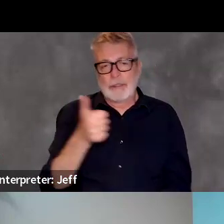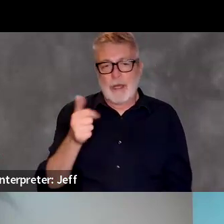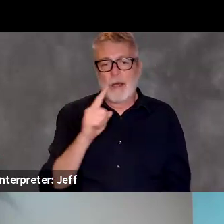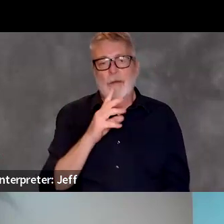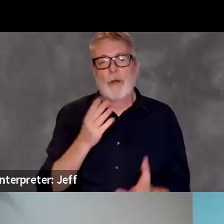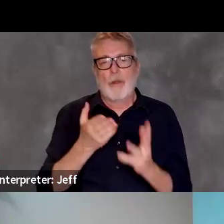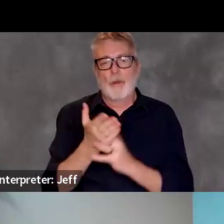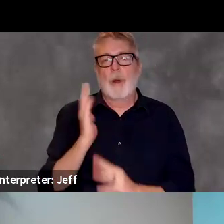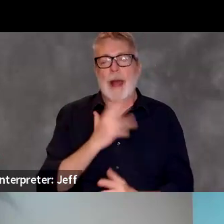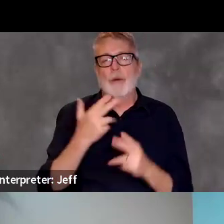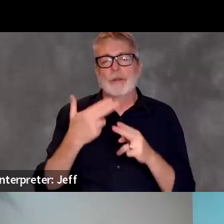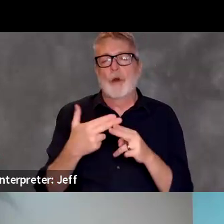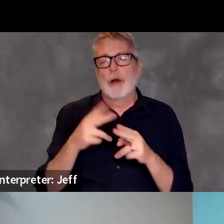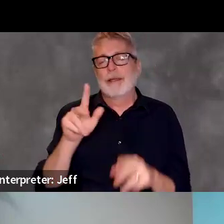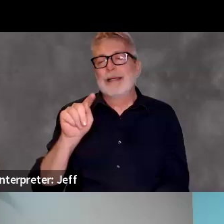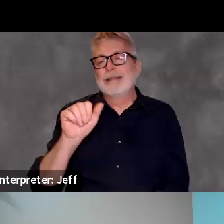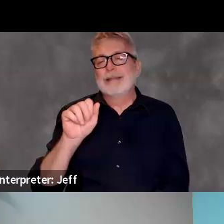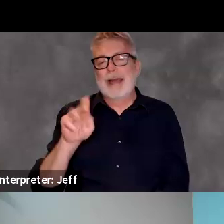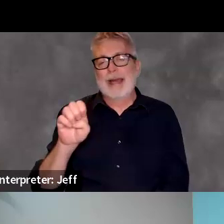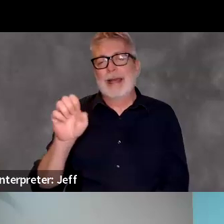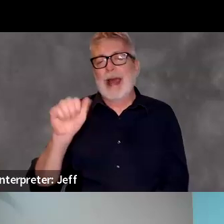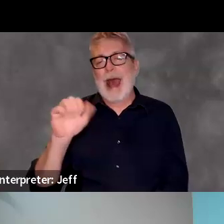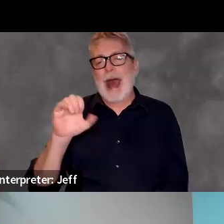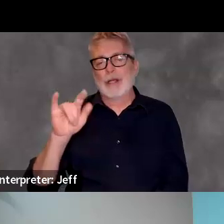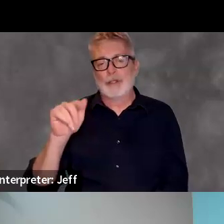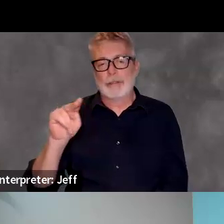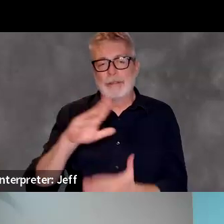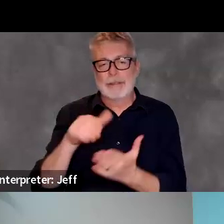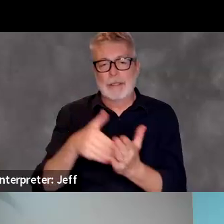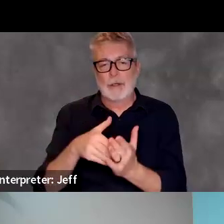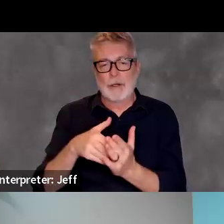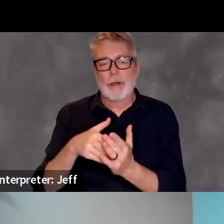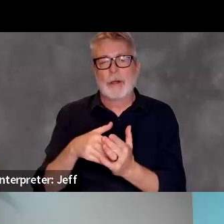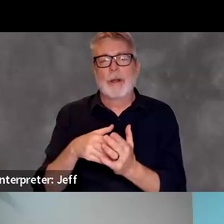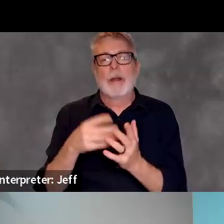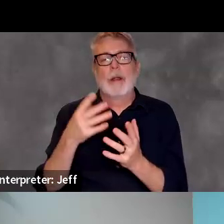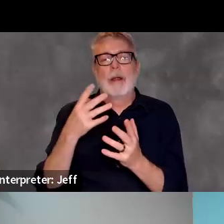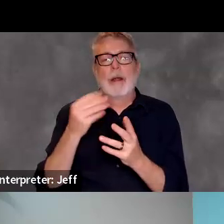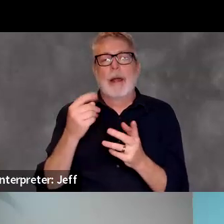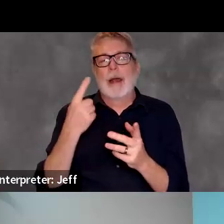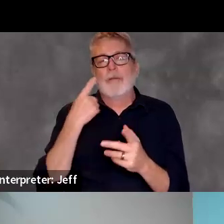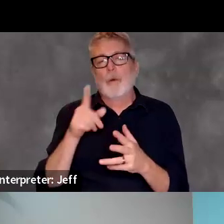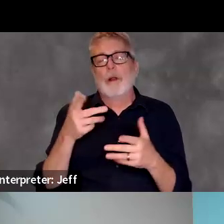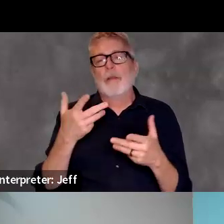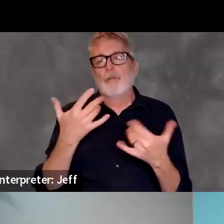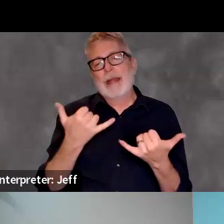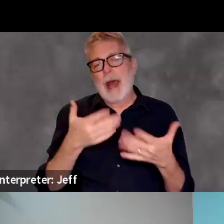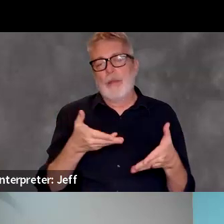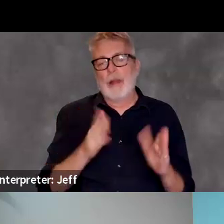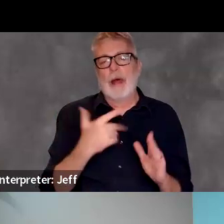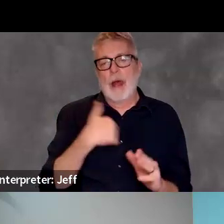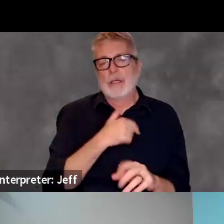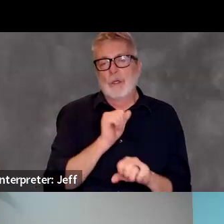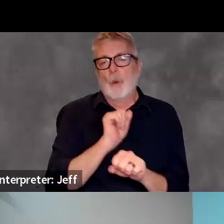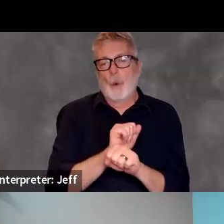Take Action Center on the website. We have a Let Us Work campaign running right now that you can